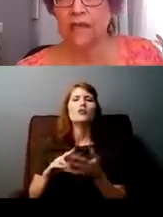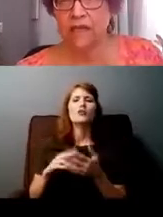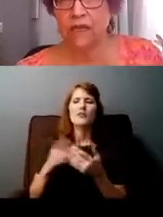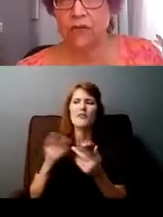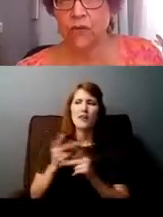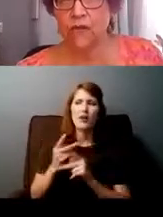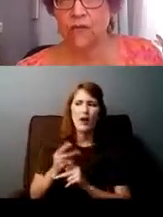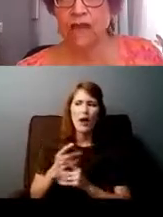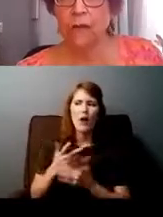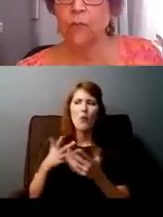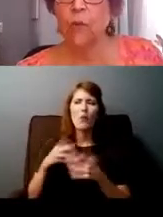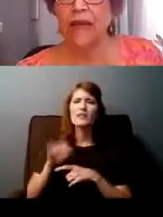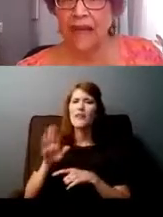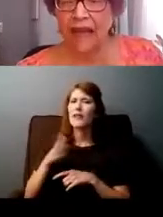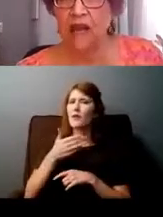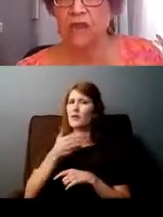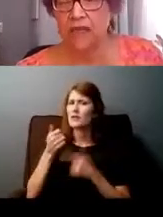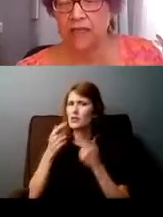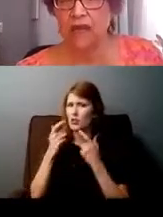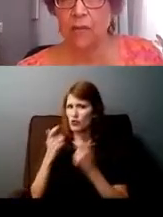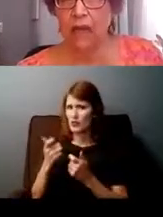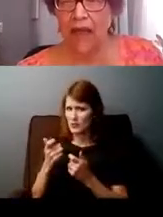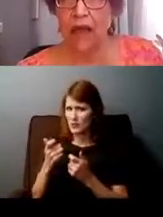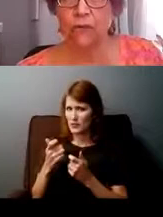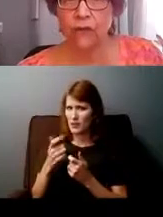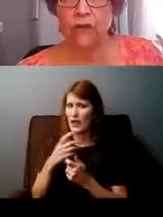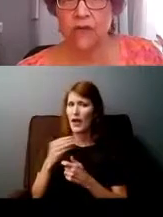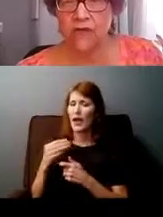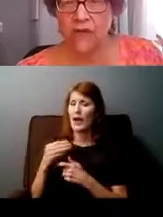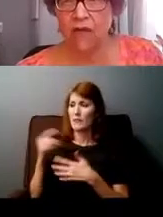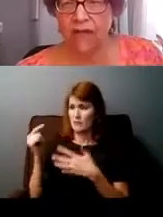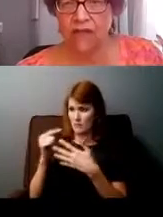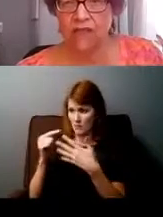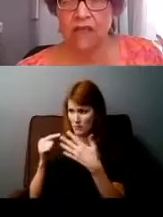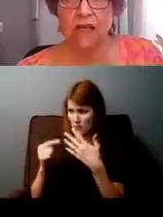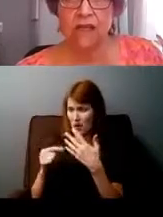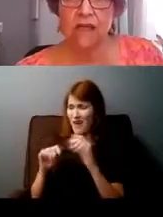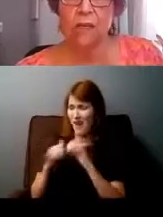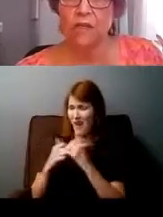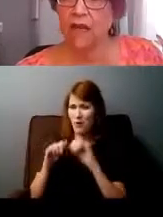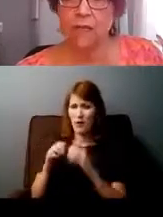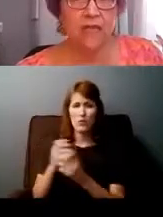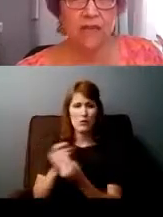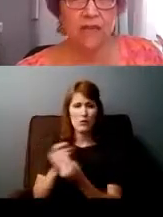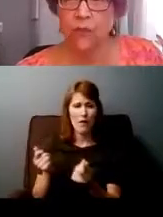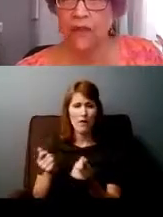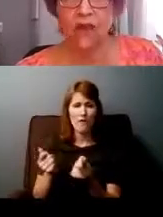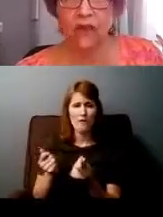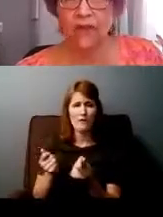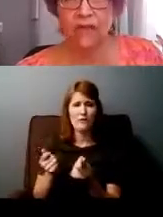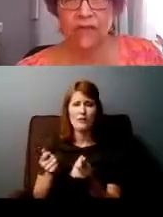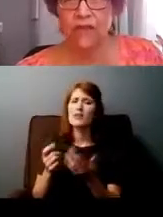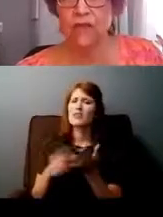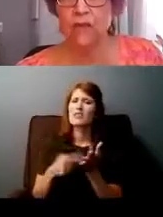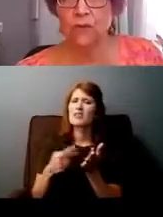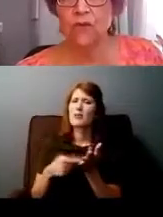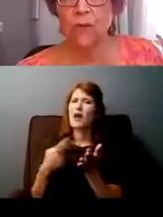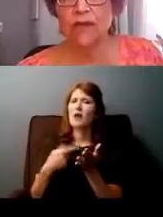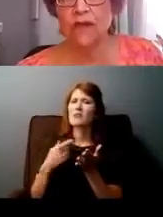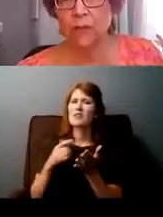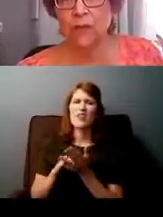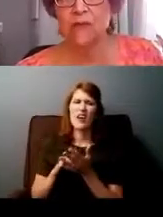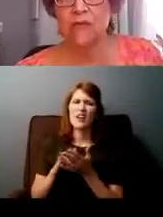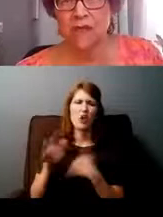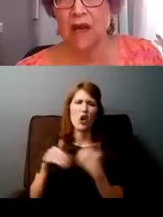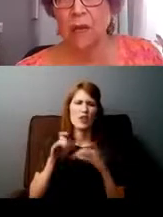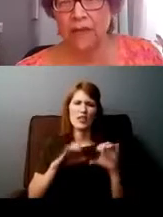their best interest and pointing out to them how you can resolve it. Sometimes that's really all you need to do to persuade